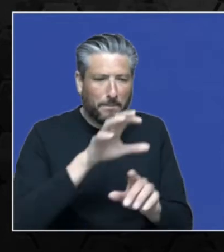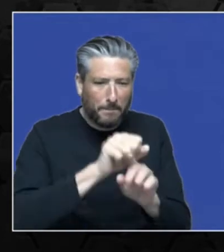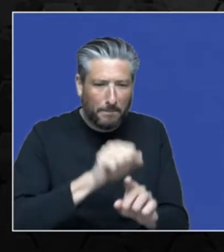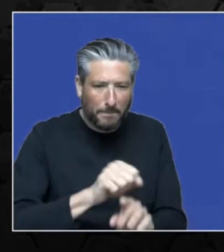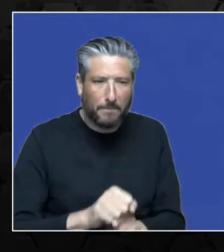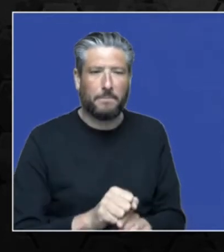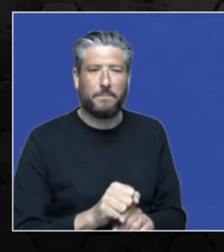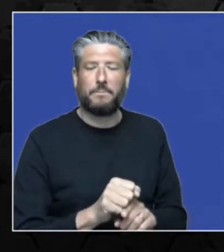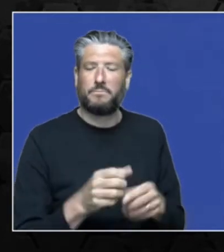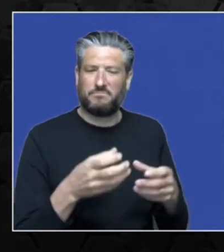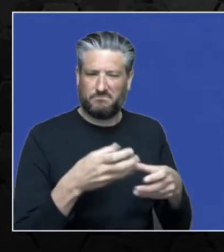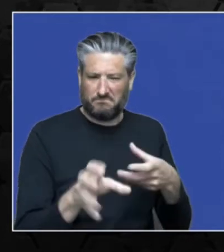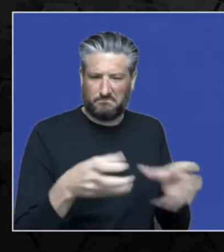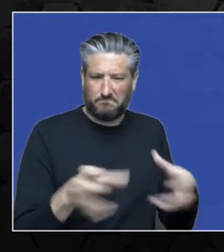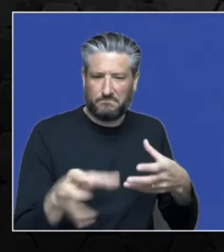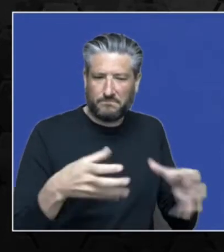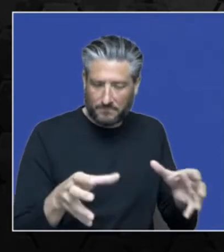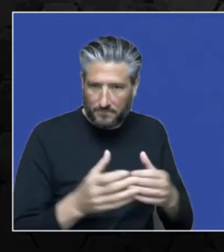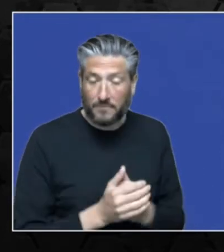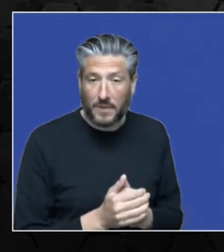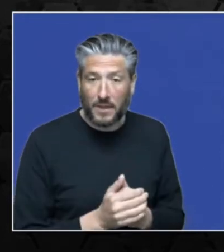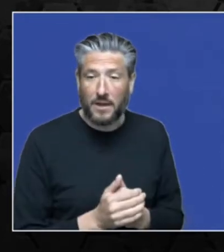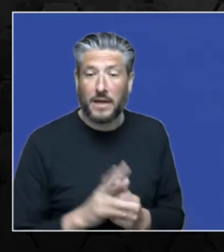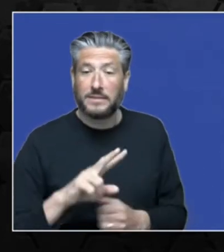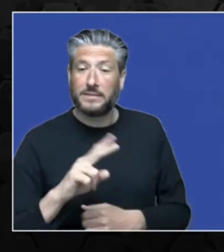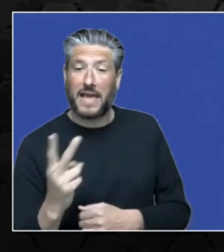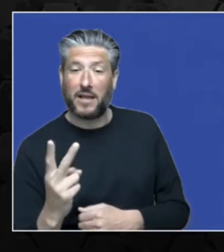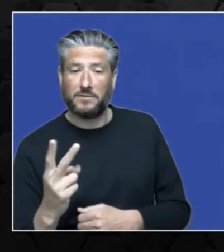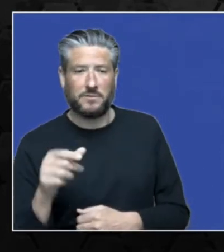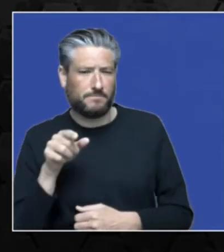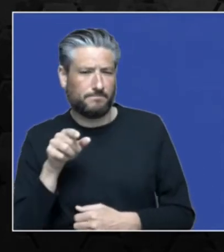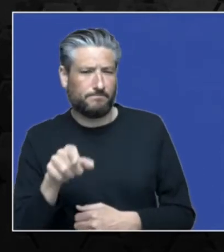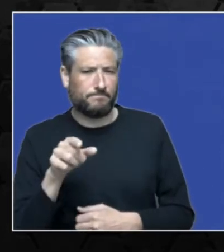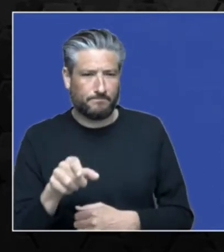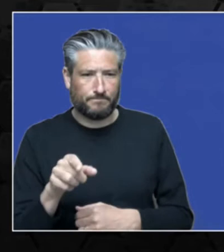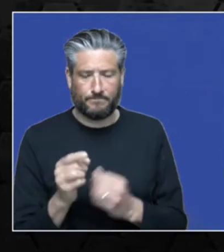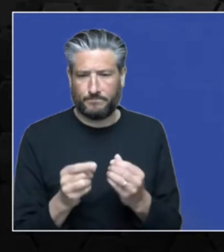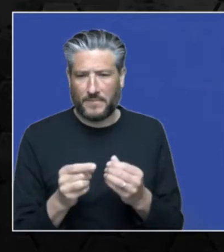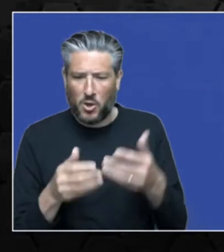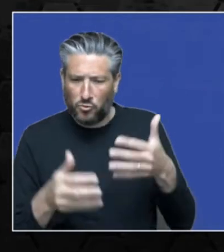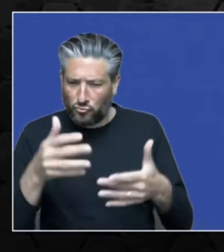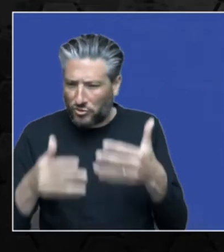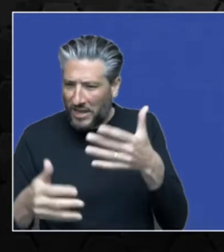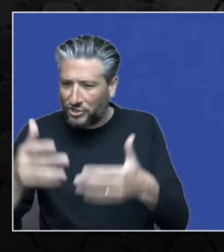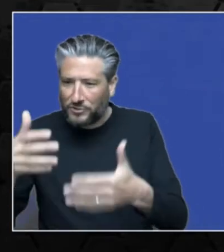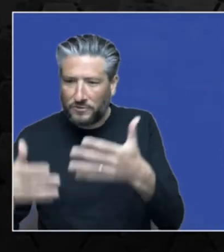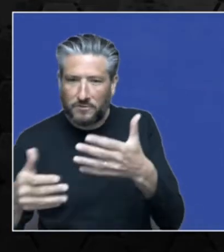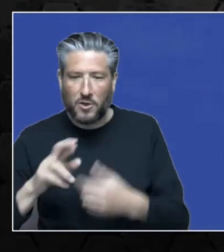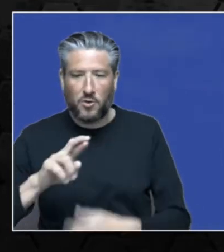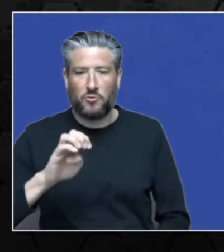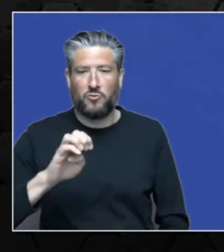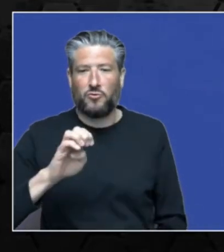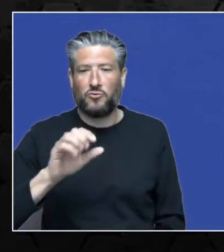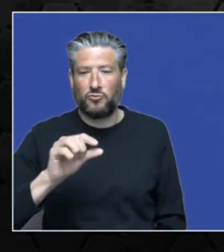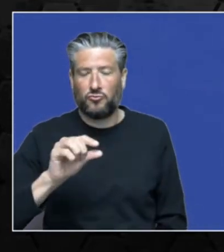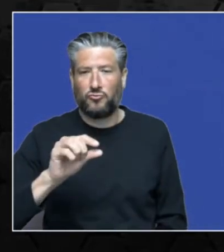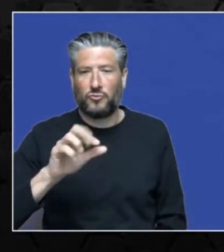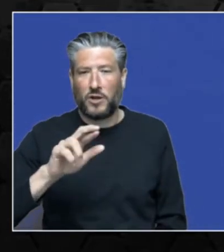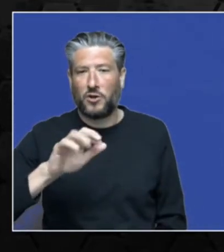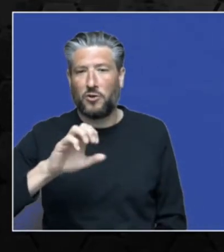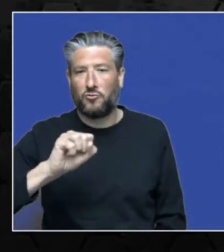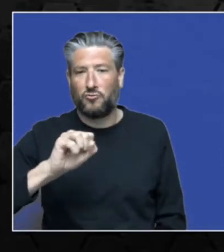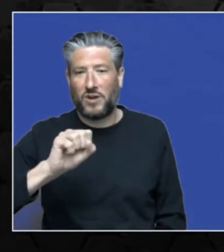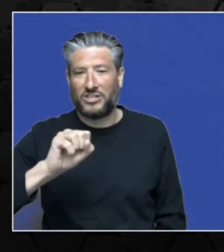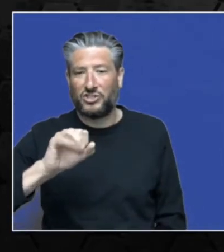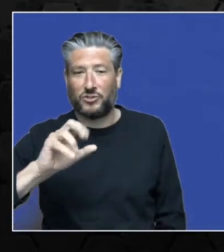So the second one is regression. It's more like you get a continuous value of data when you're talking about your